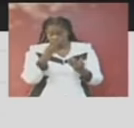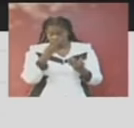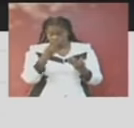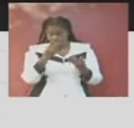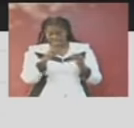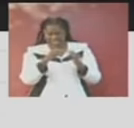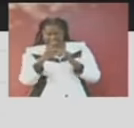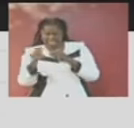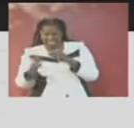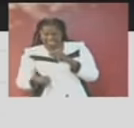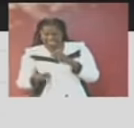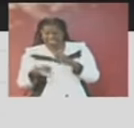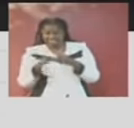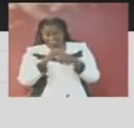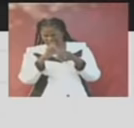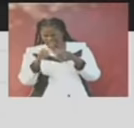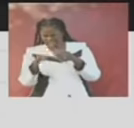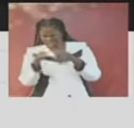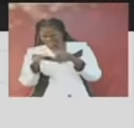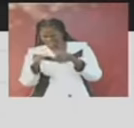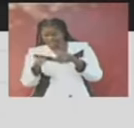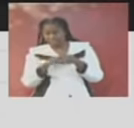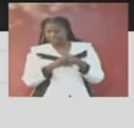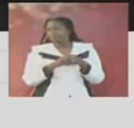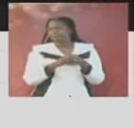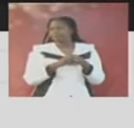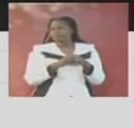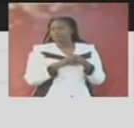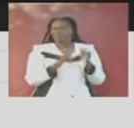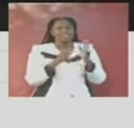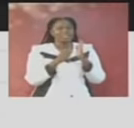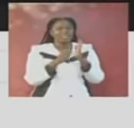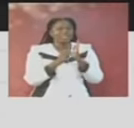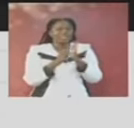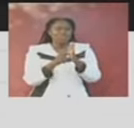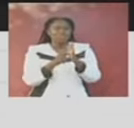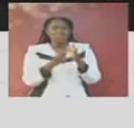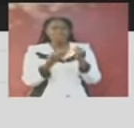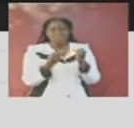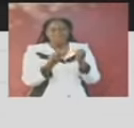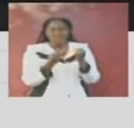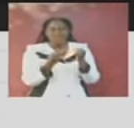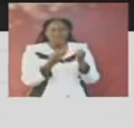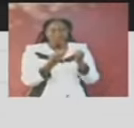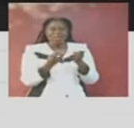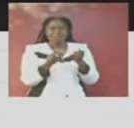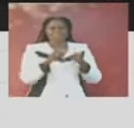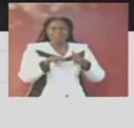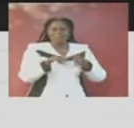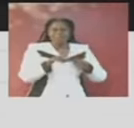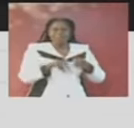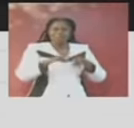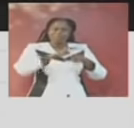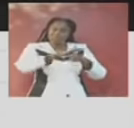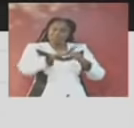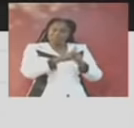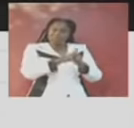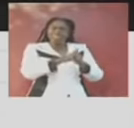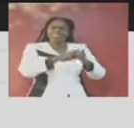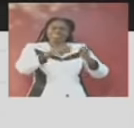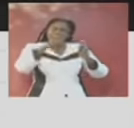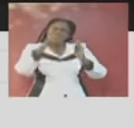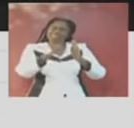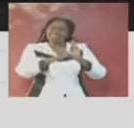very end of the graph. Our rolling average number of cases has continued to decline slowly. We are